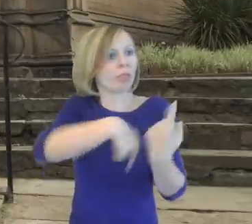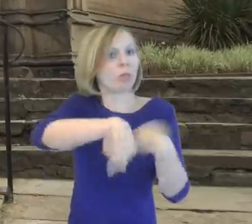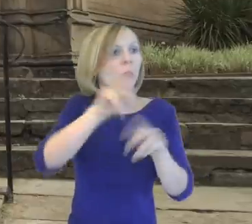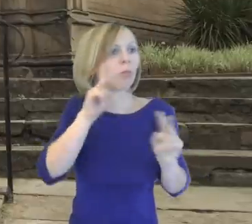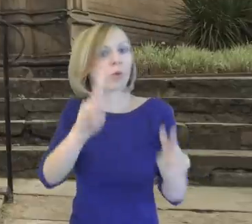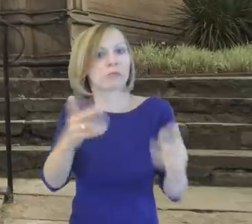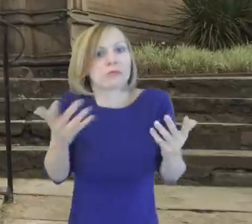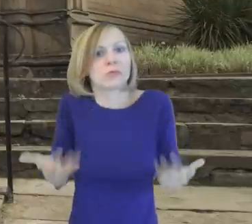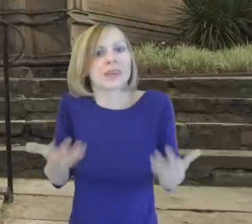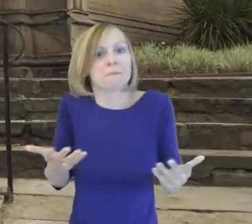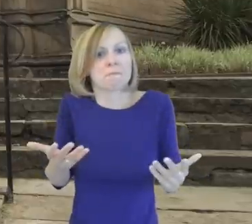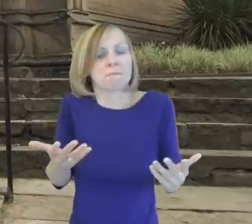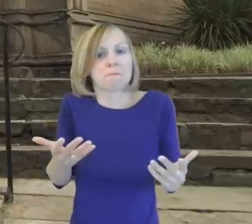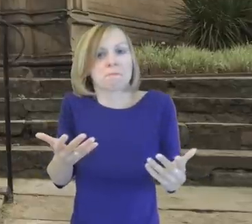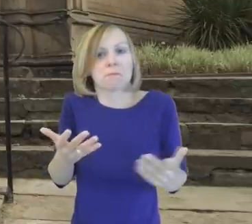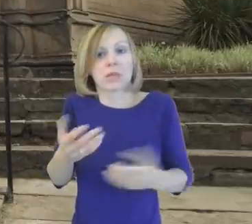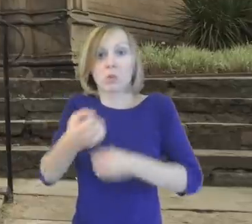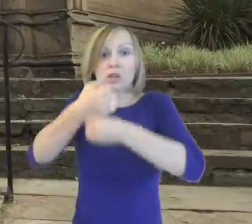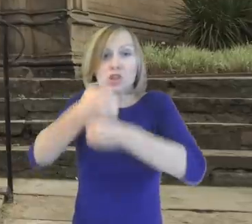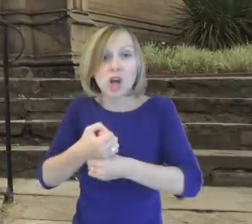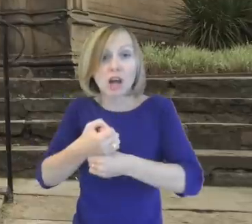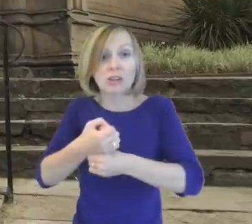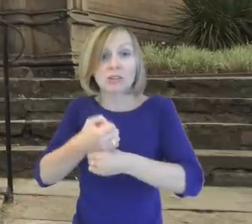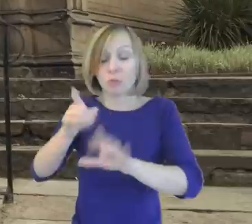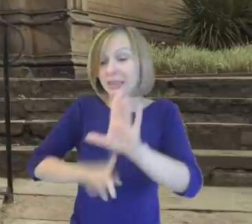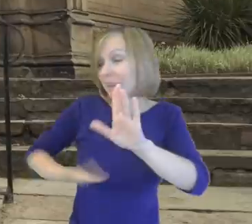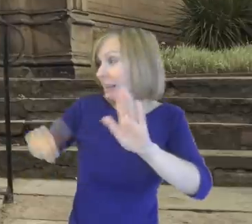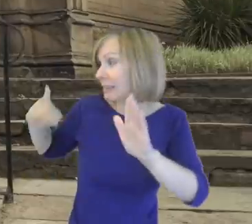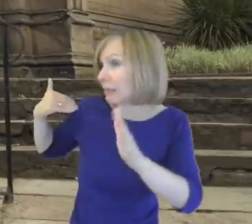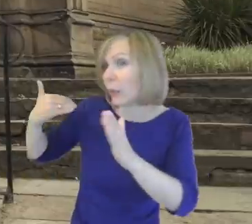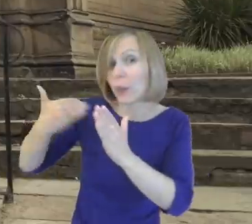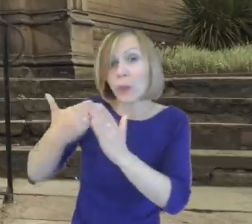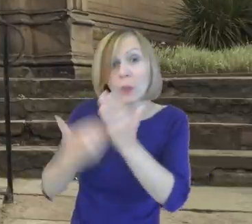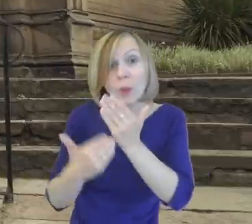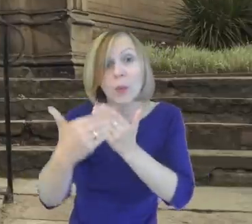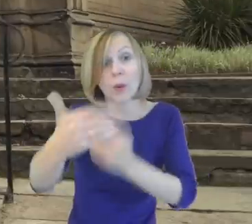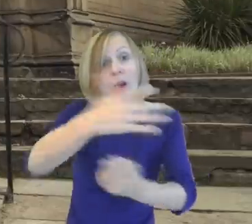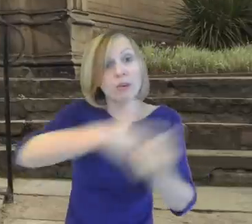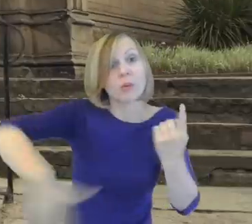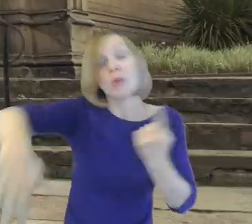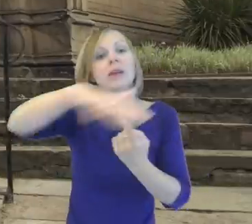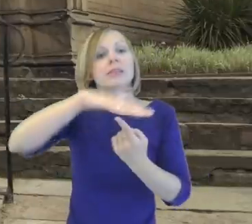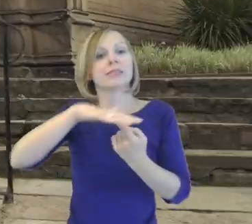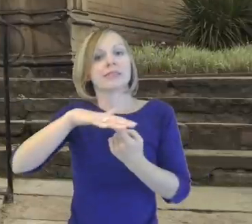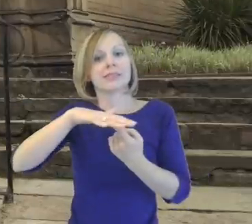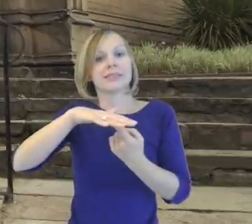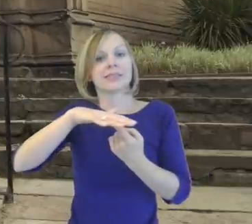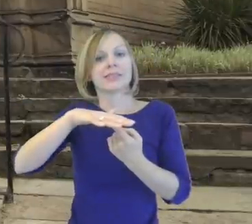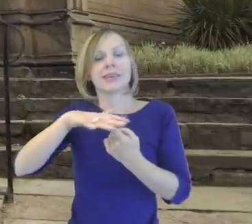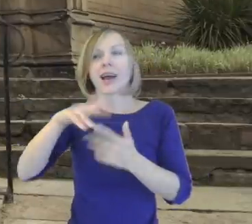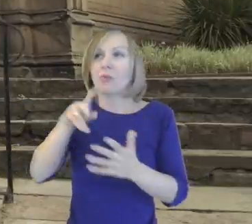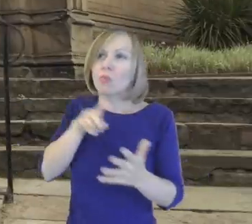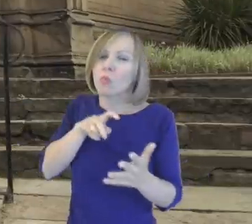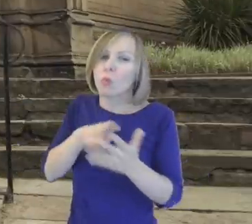We will walk with the church from myriad centuries all around the world. And of course, we will